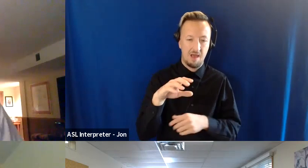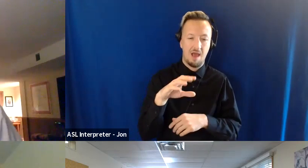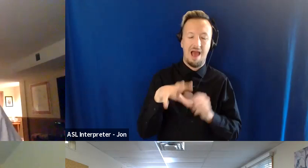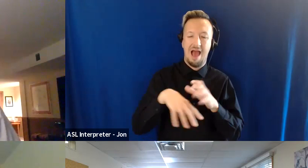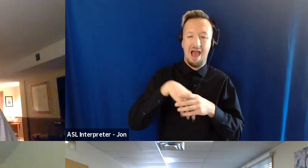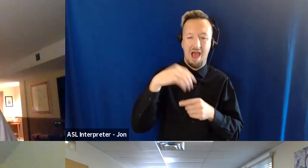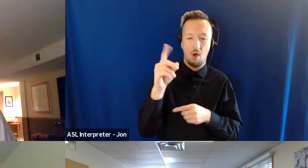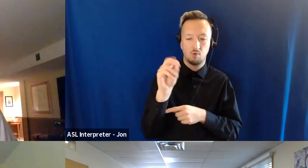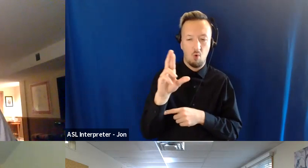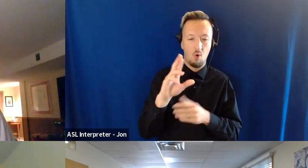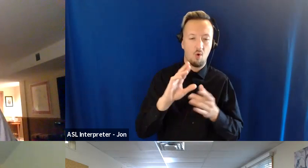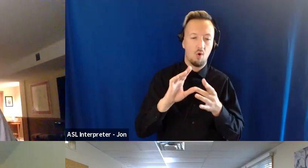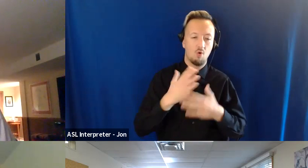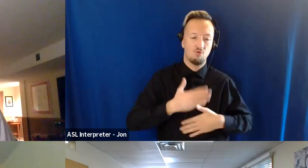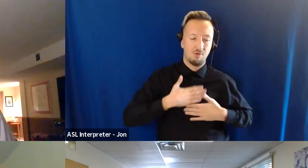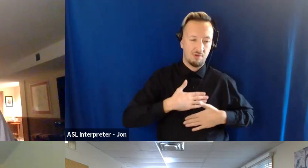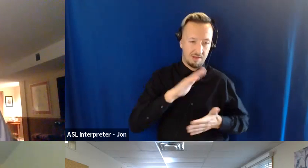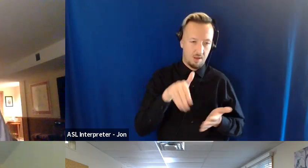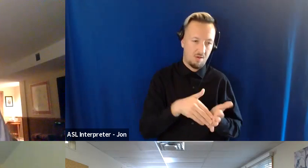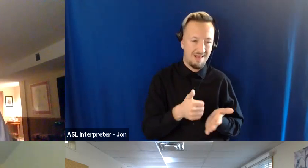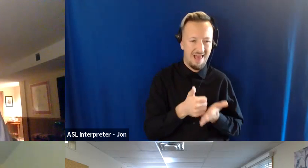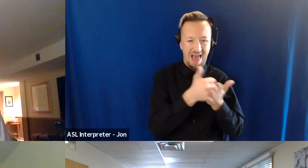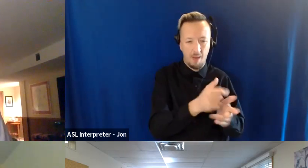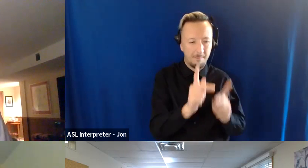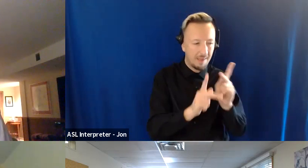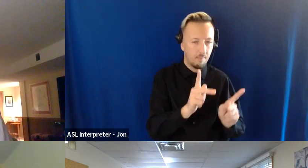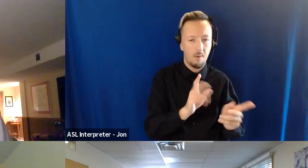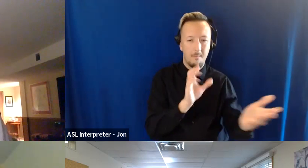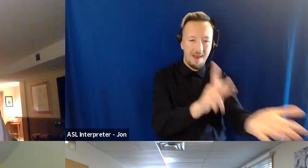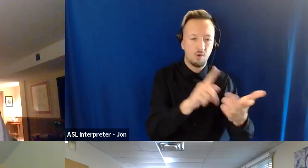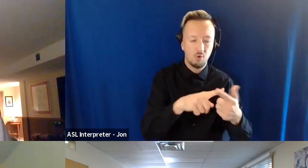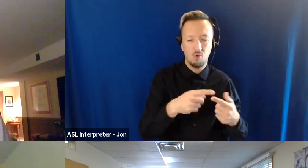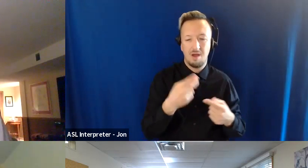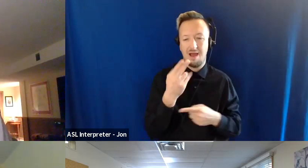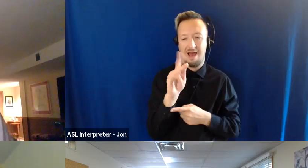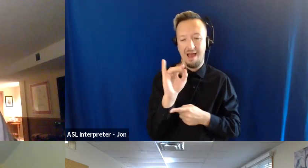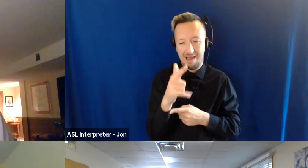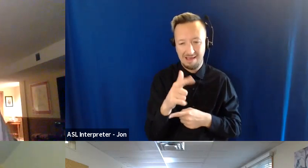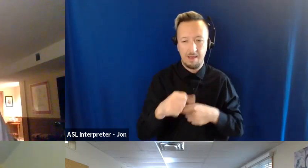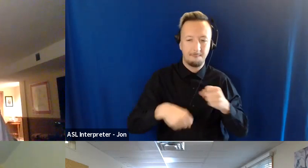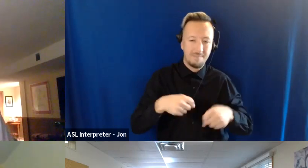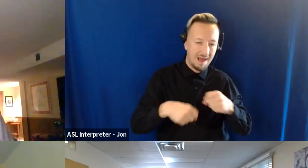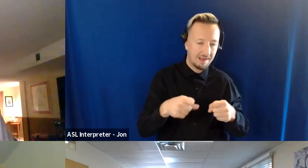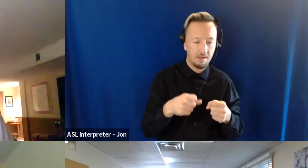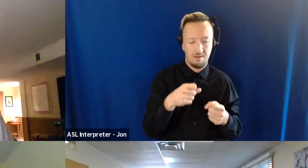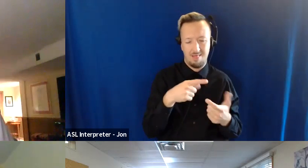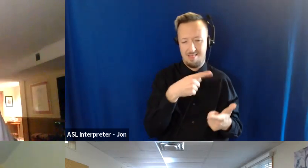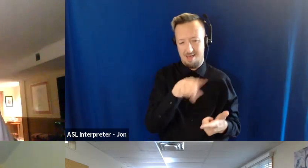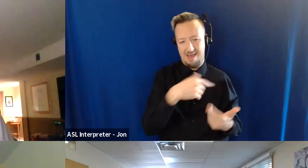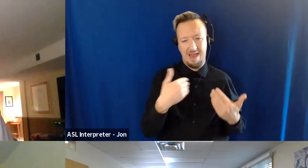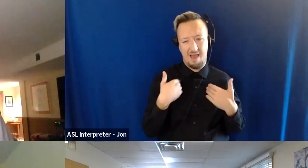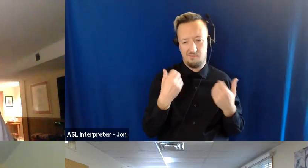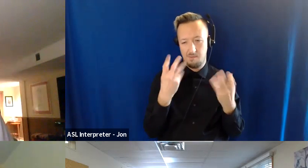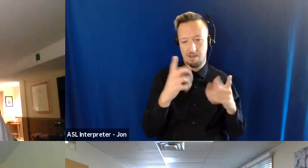get back out to whatever they love. Hiking, biking, sports, whatever it is, they got the tools to help you as long